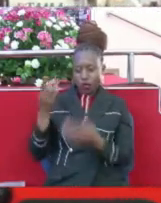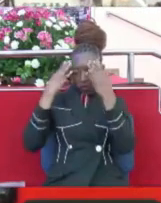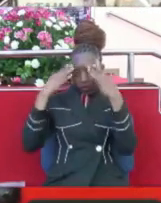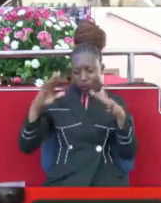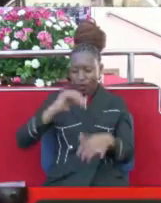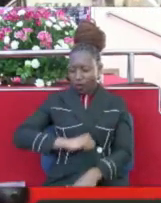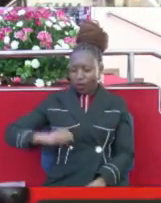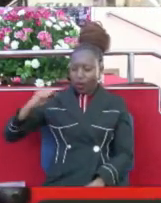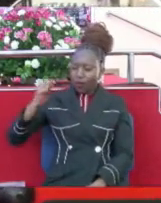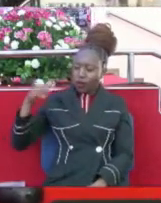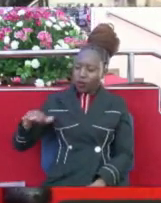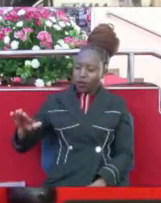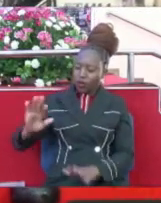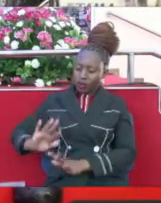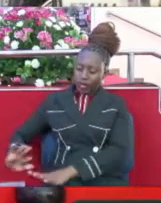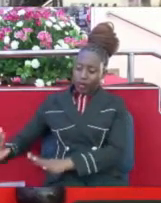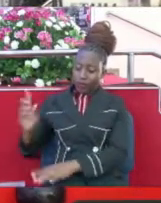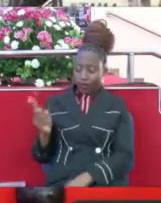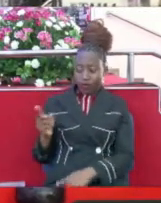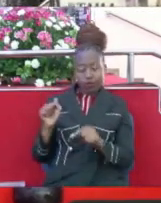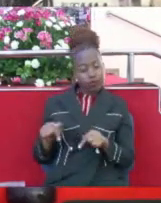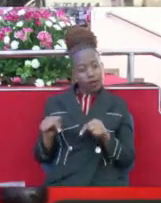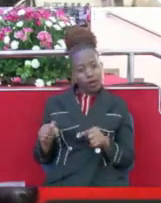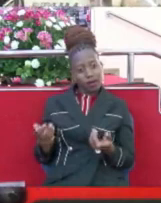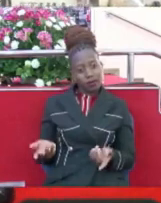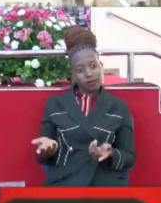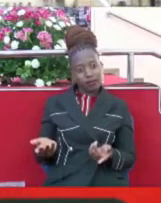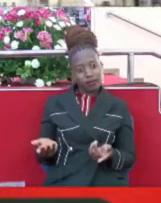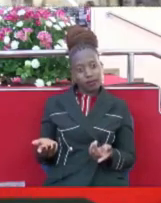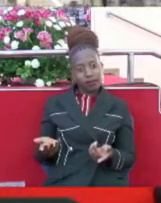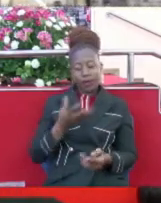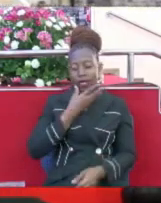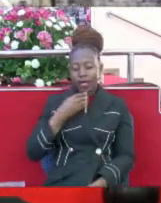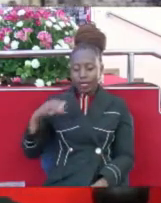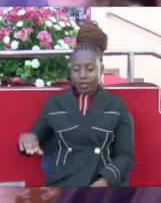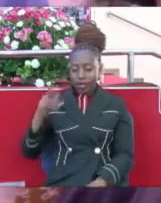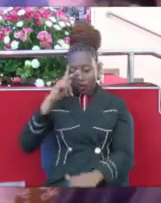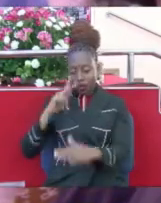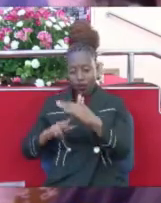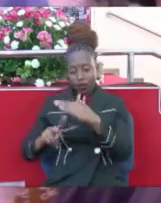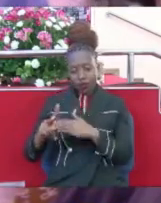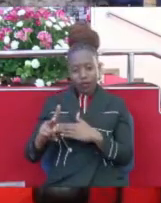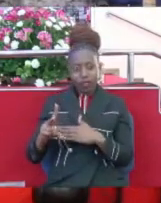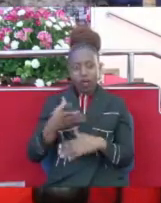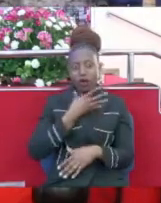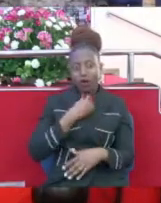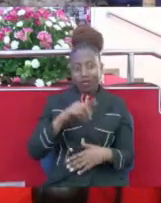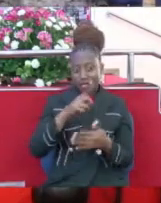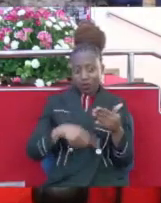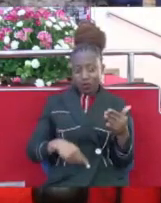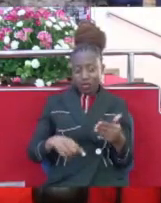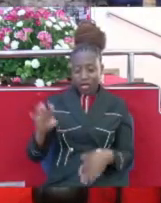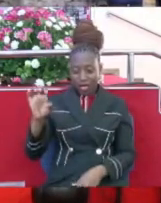tonight? What these sons of prophets wanted was for him to let go of the master and come and join